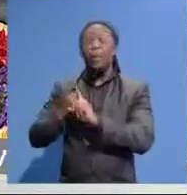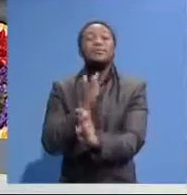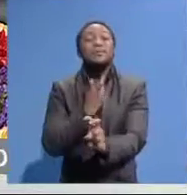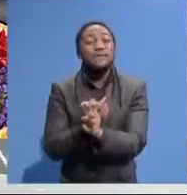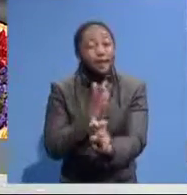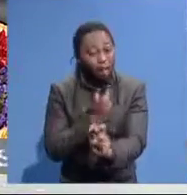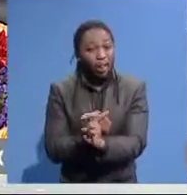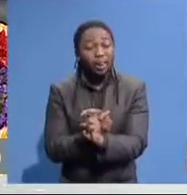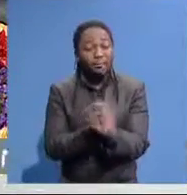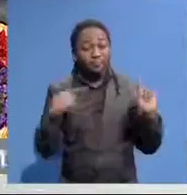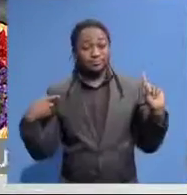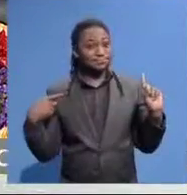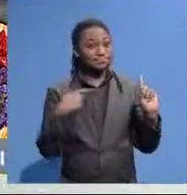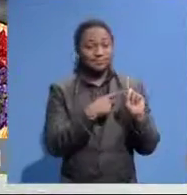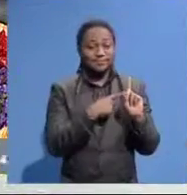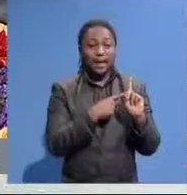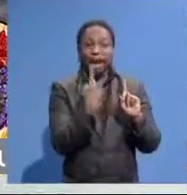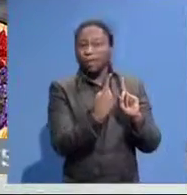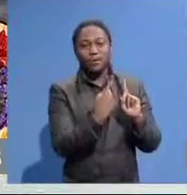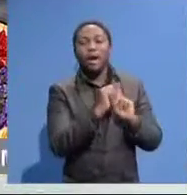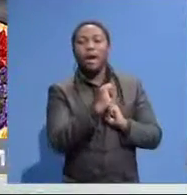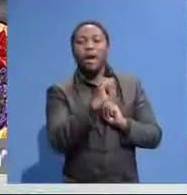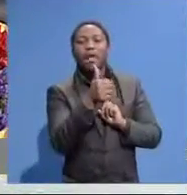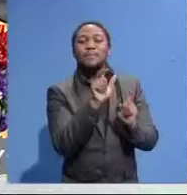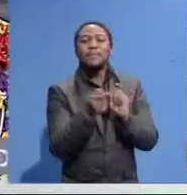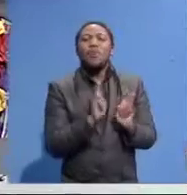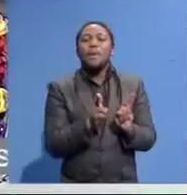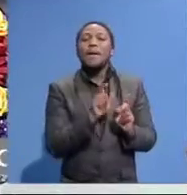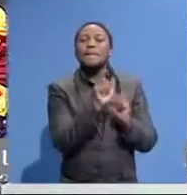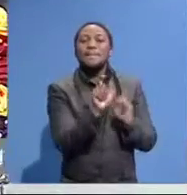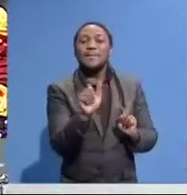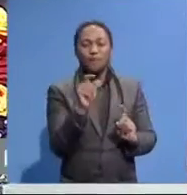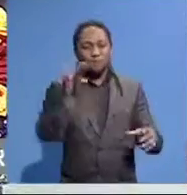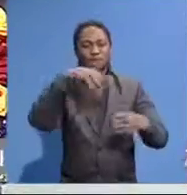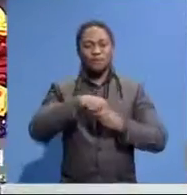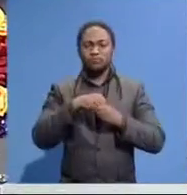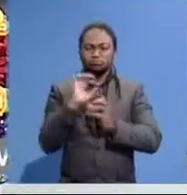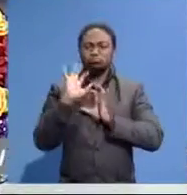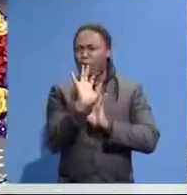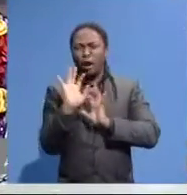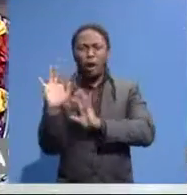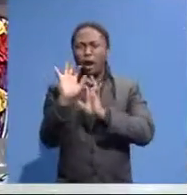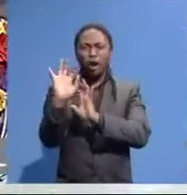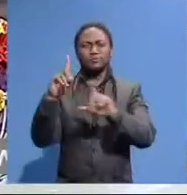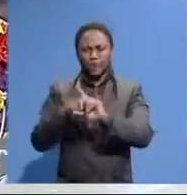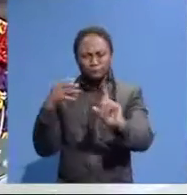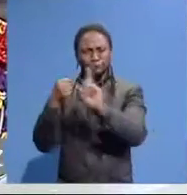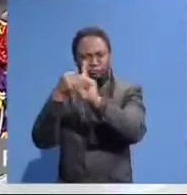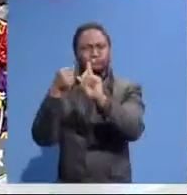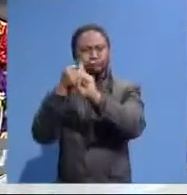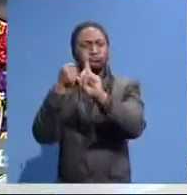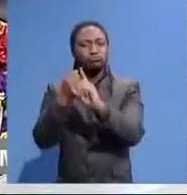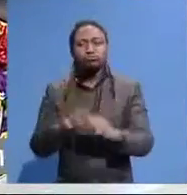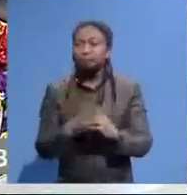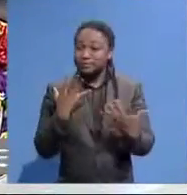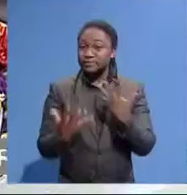was not only him. There were other people. There were other ordinary citizens that were taking this struggle to what it is today. So if